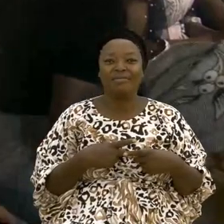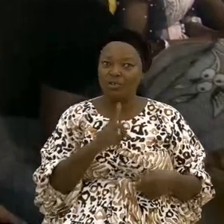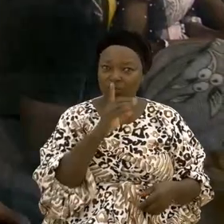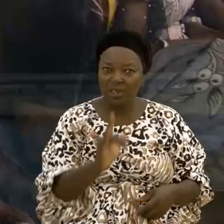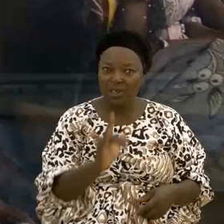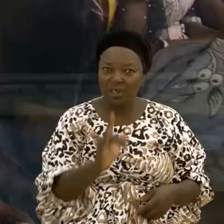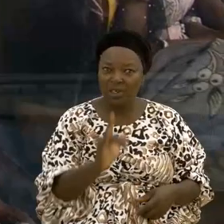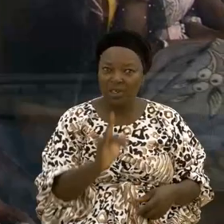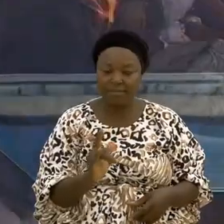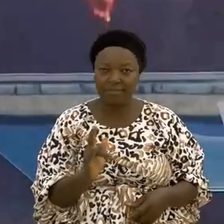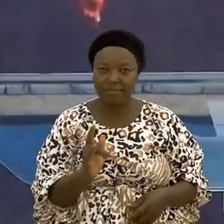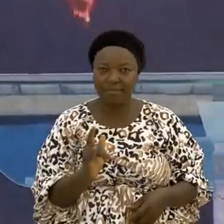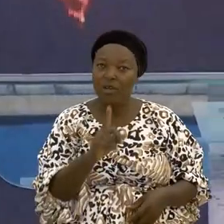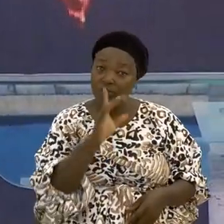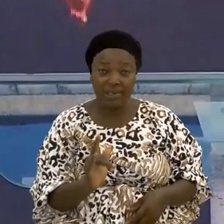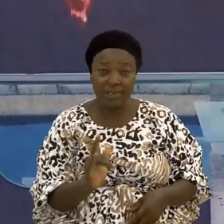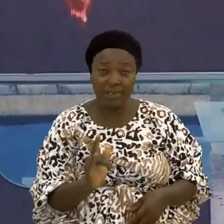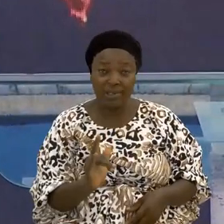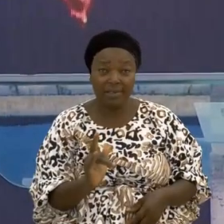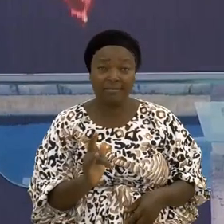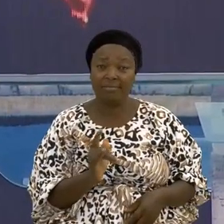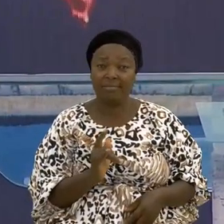verily, for truly,